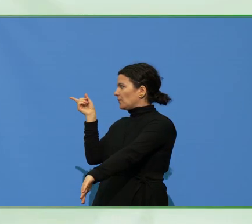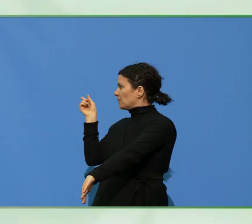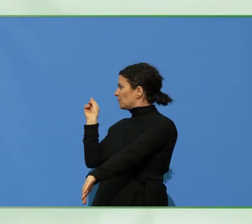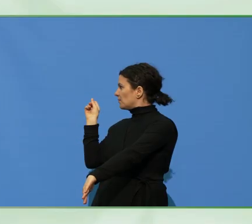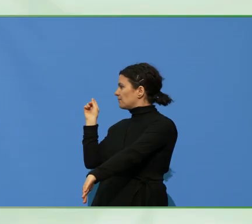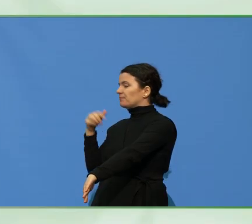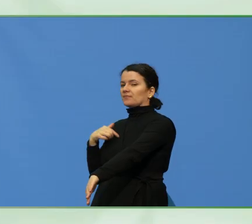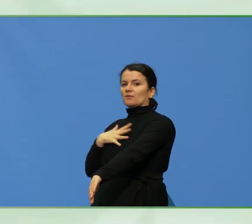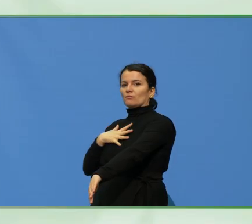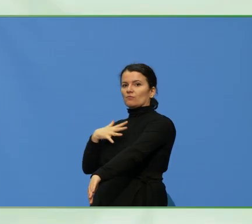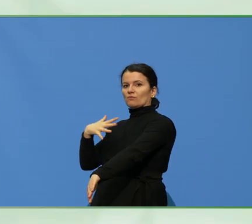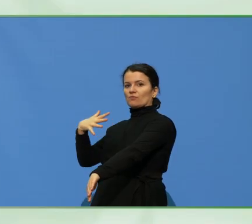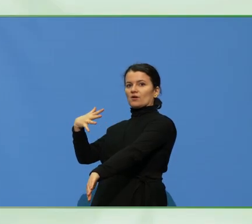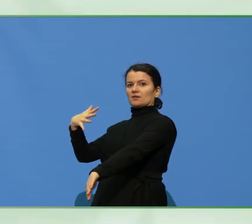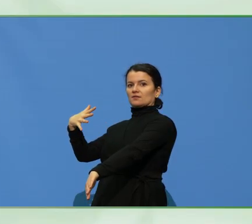breath in